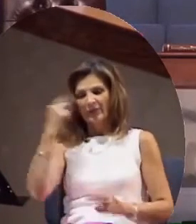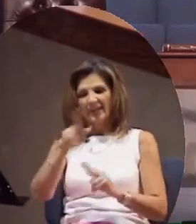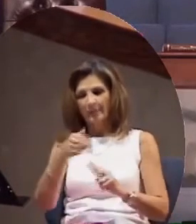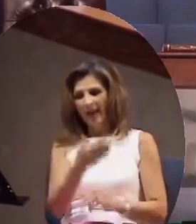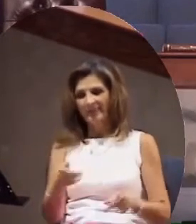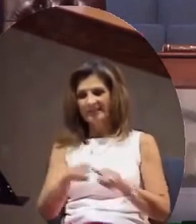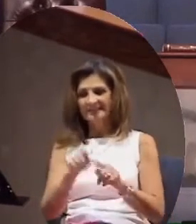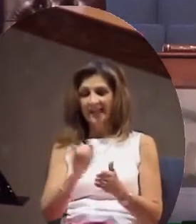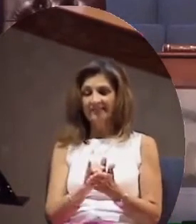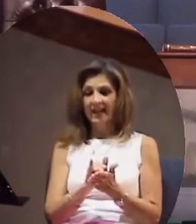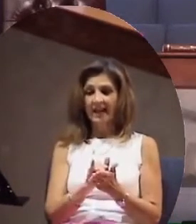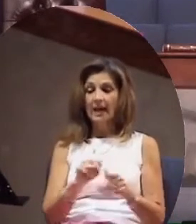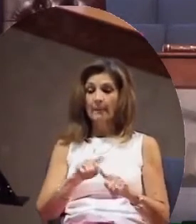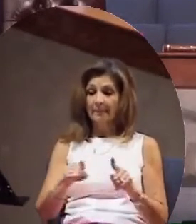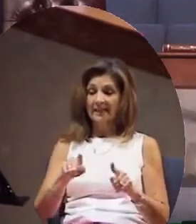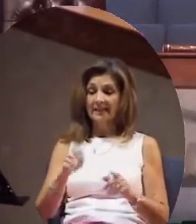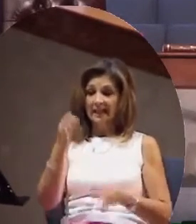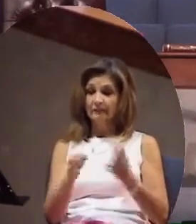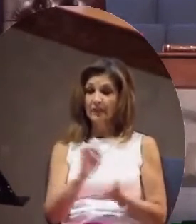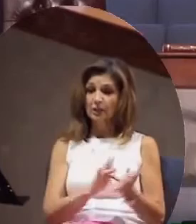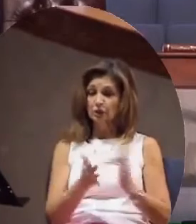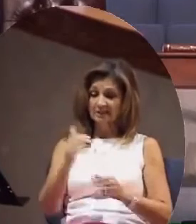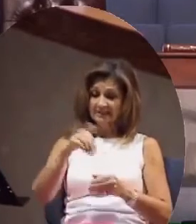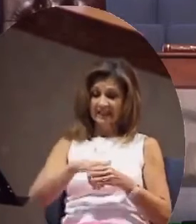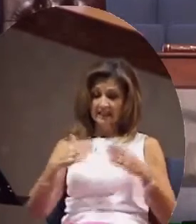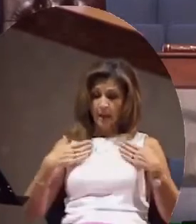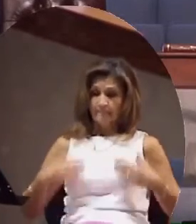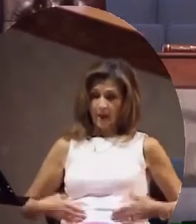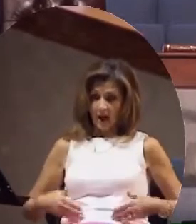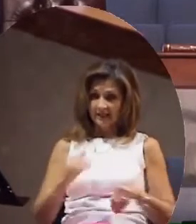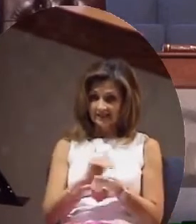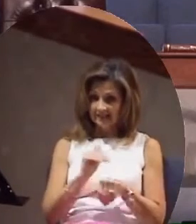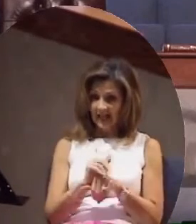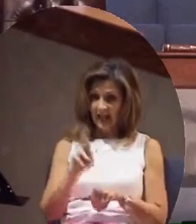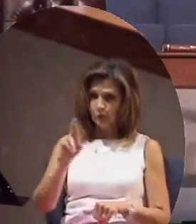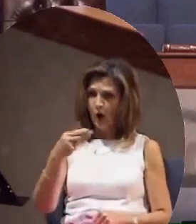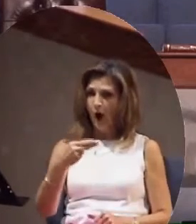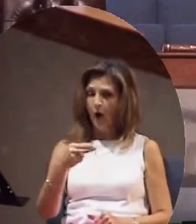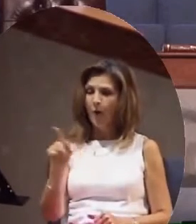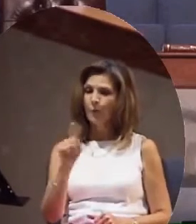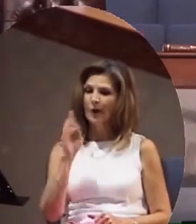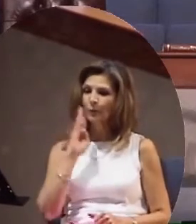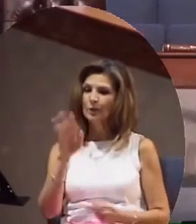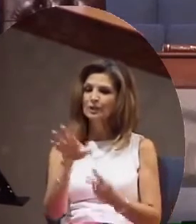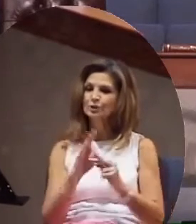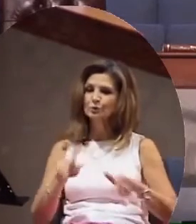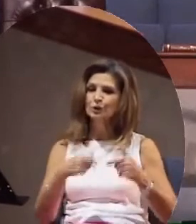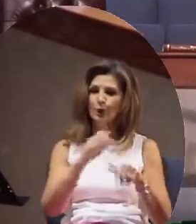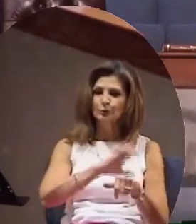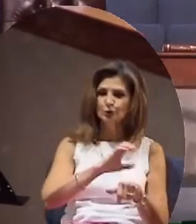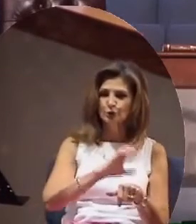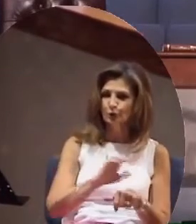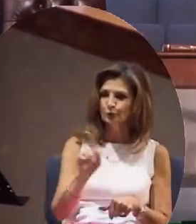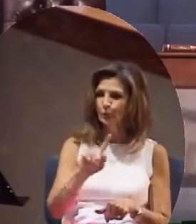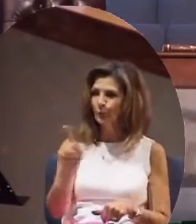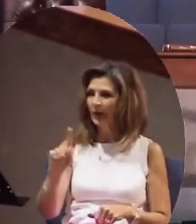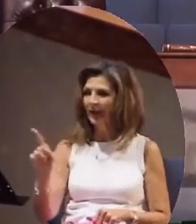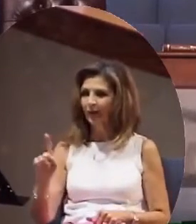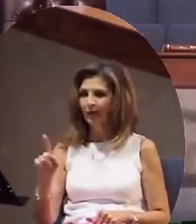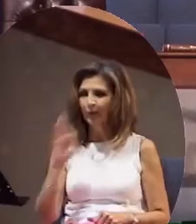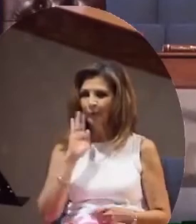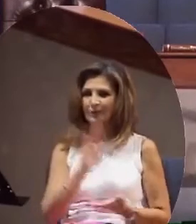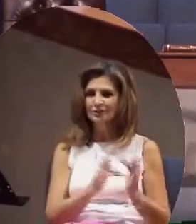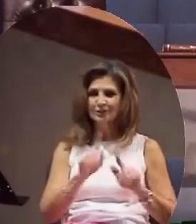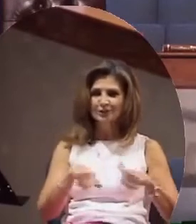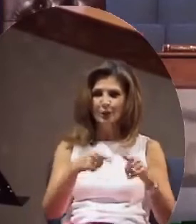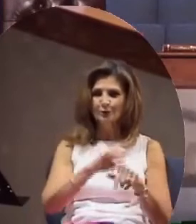like this, but in bodily form, if he was here tonight, where would he go to church? I don't never want to be a part of a church